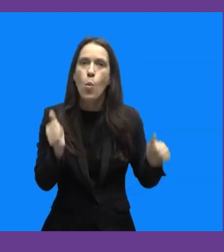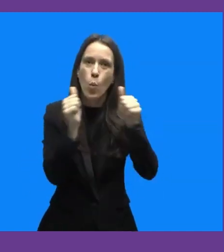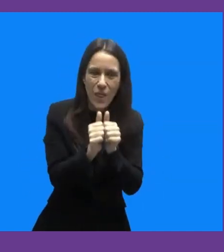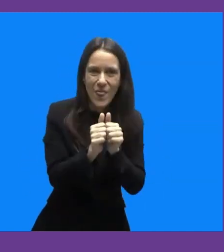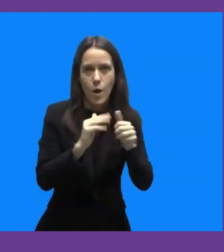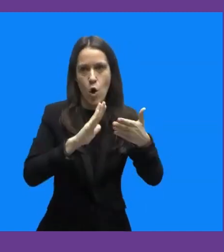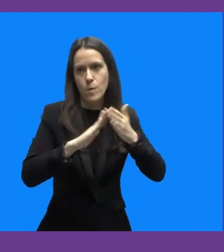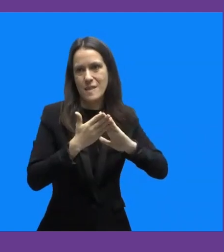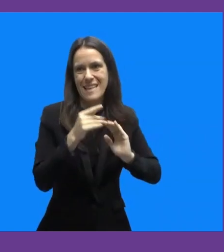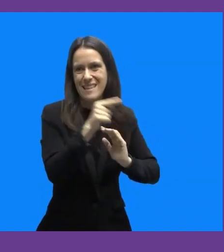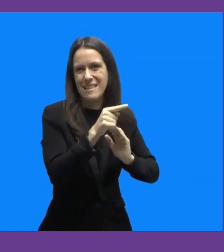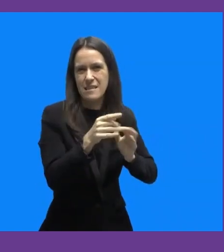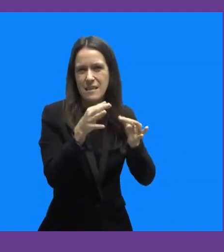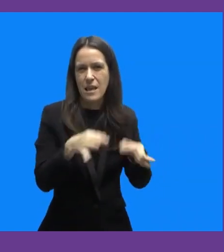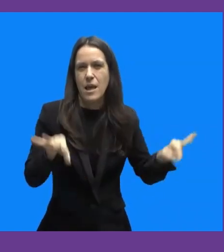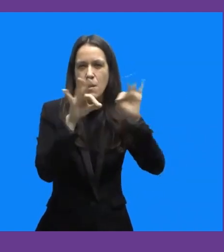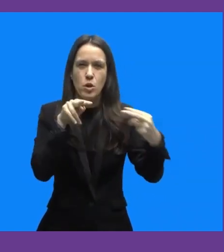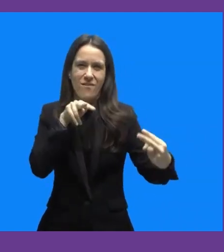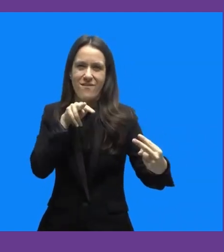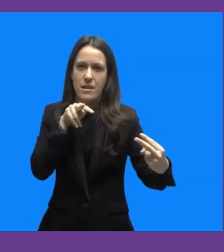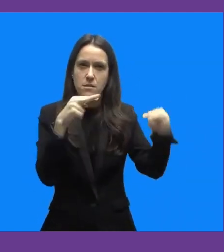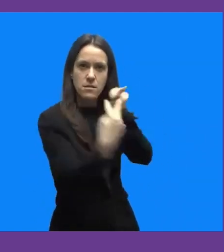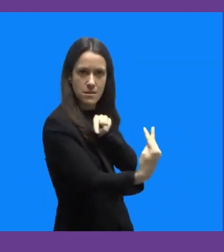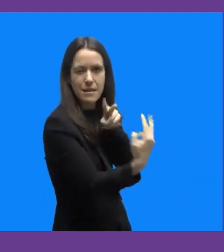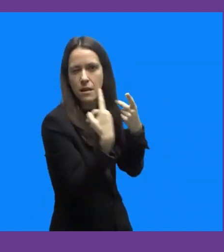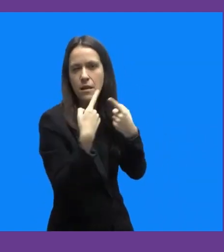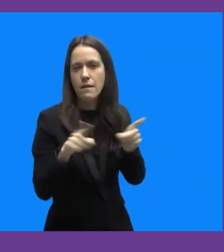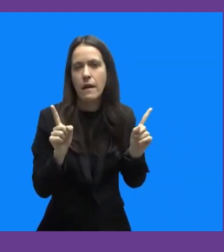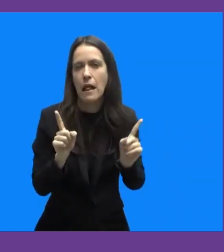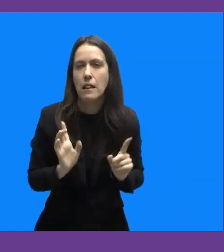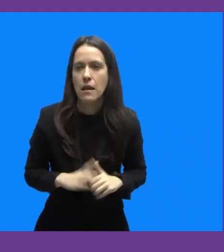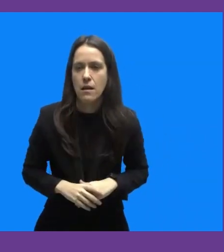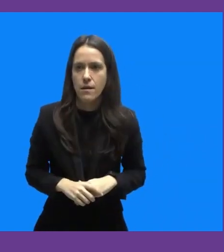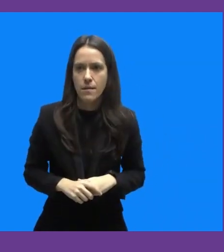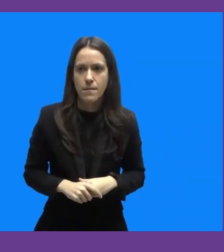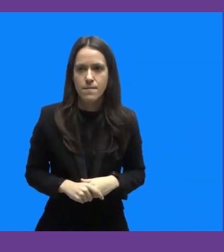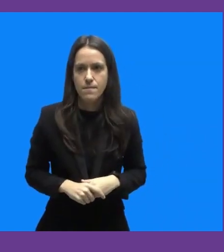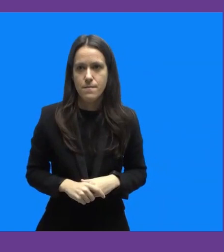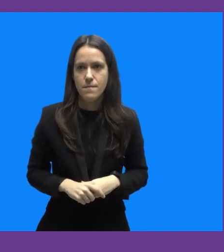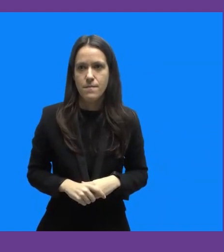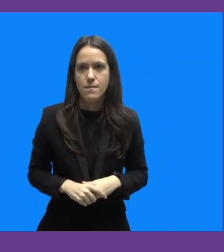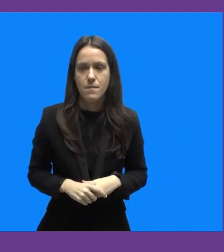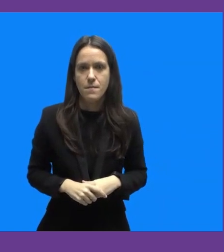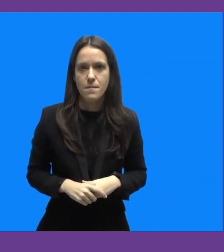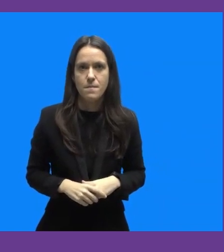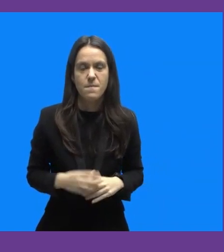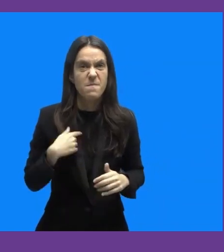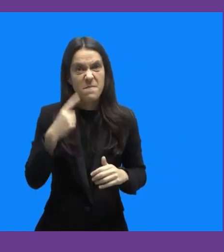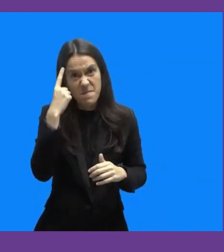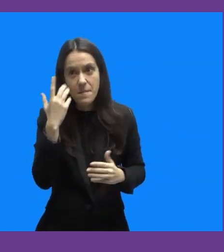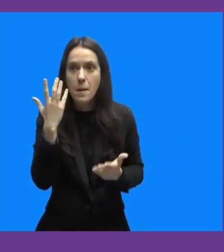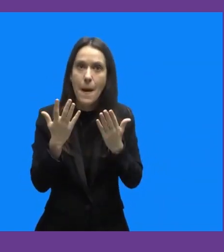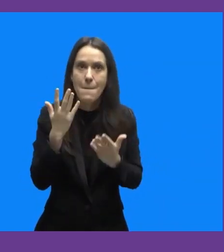directly different potential users, and maybe also the extreme users